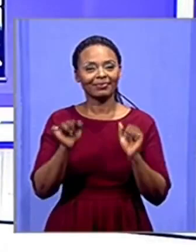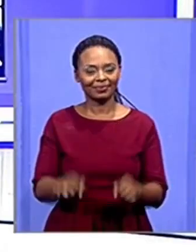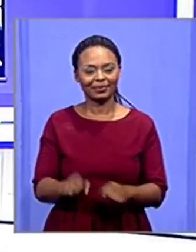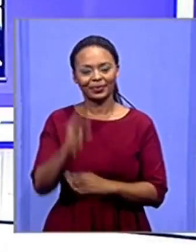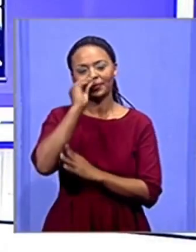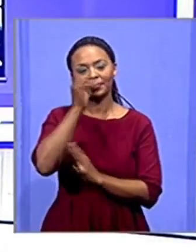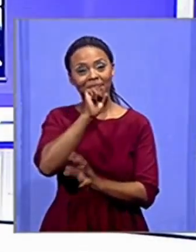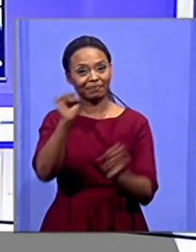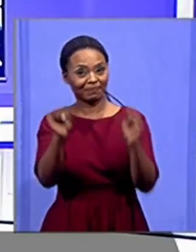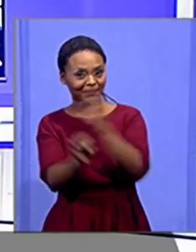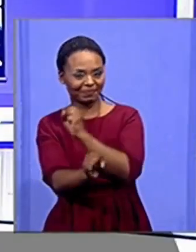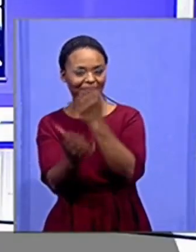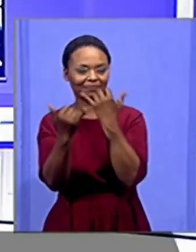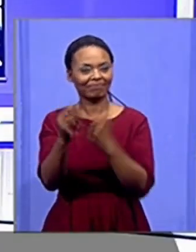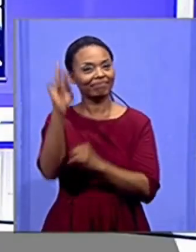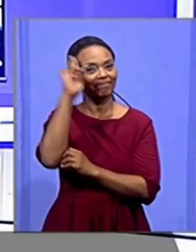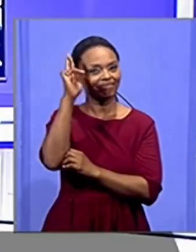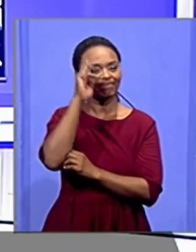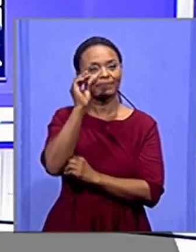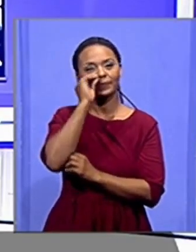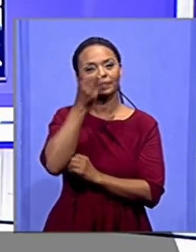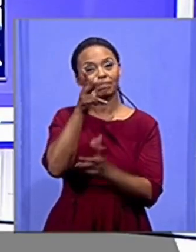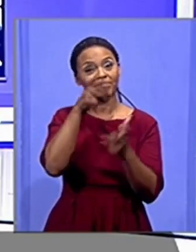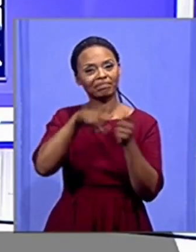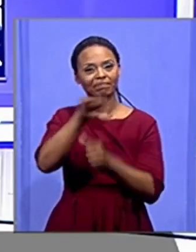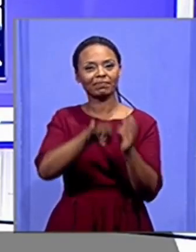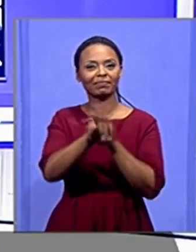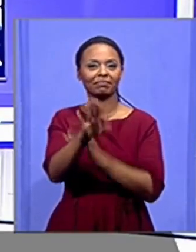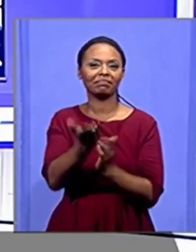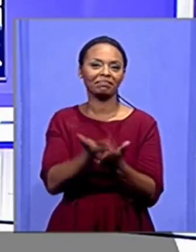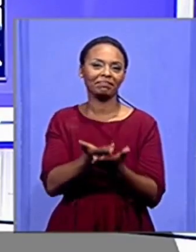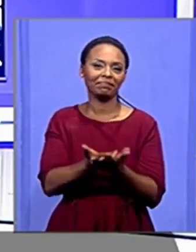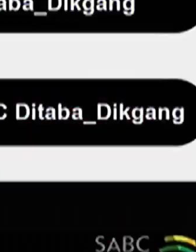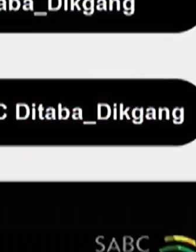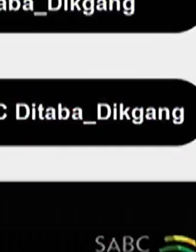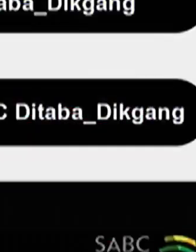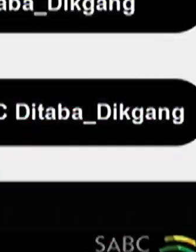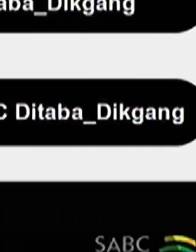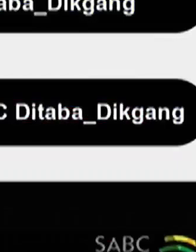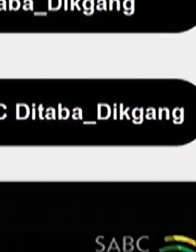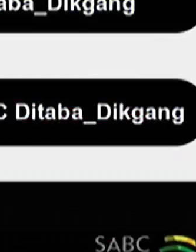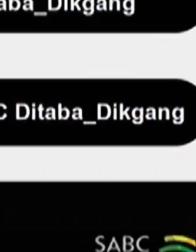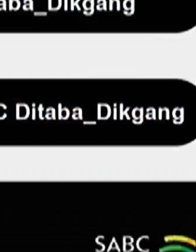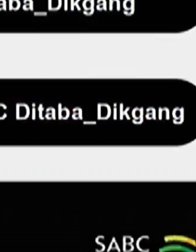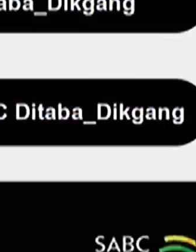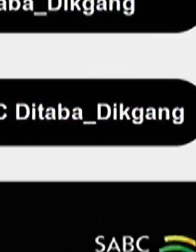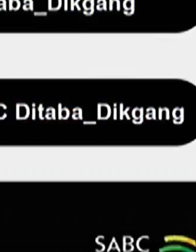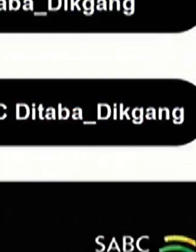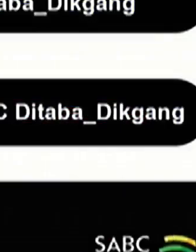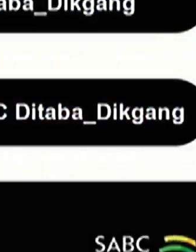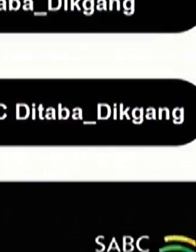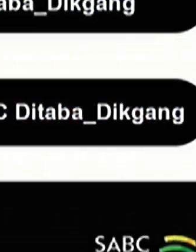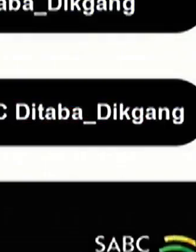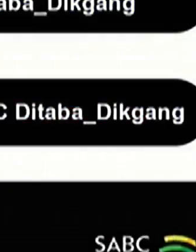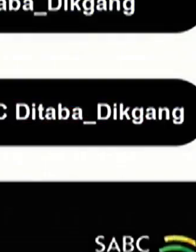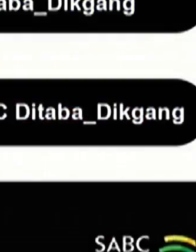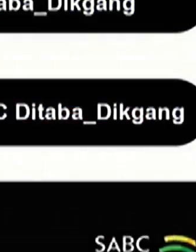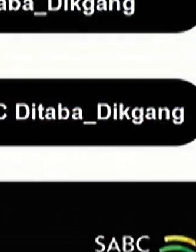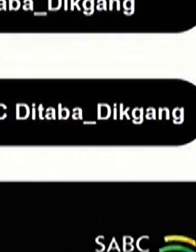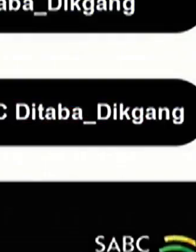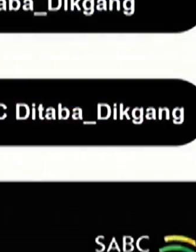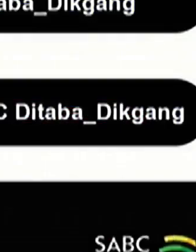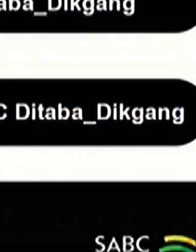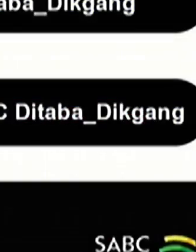Gešo di felela mo gopolang gore ditaba tša rena di a hwetšagala go marangrang a dikgokagano gomme le ka kgathatema matlakaleng